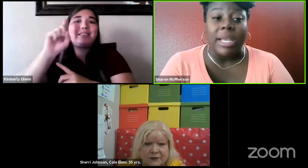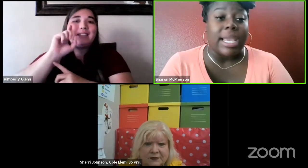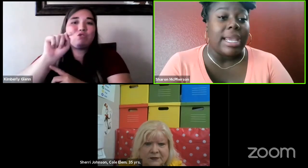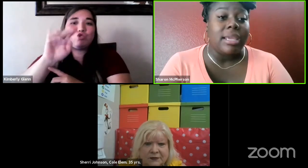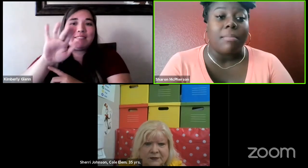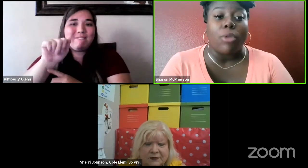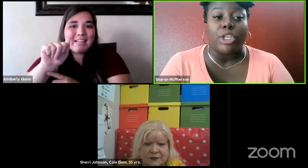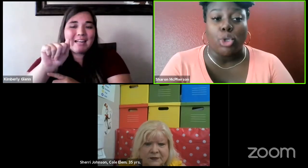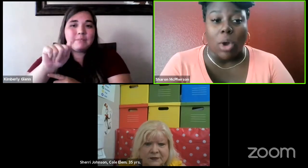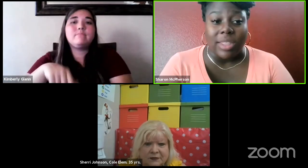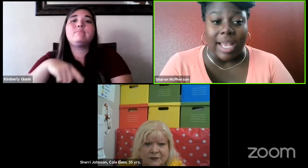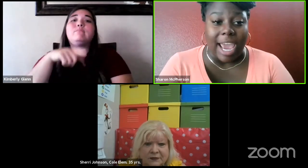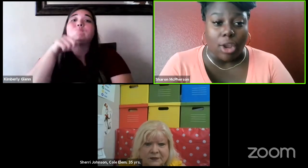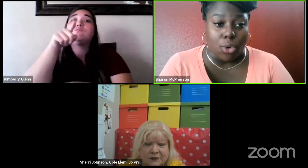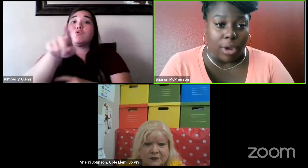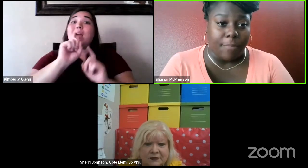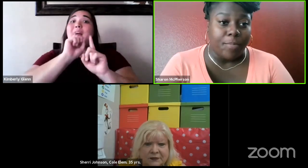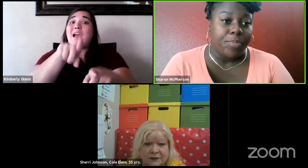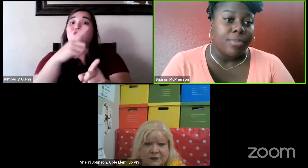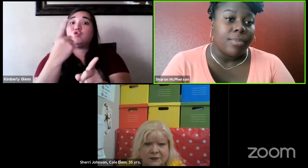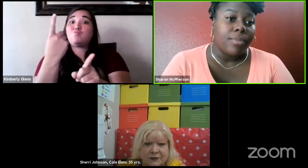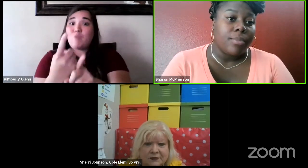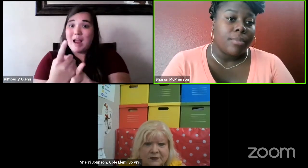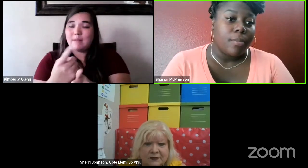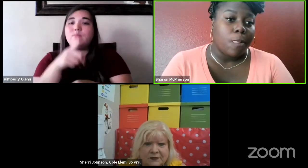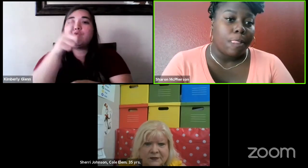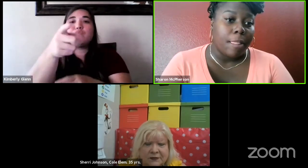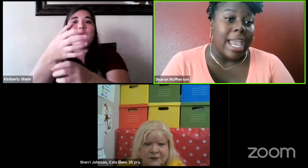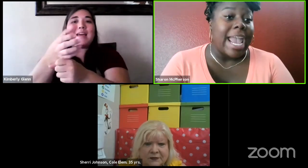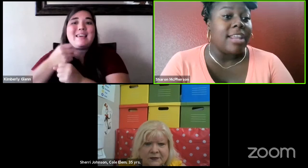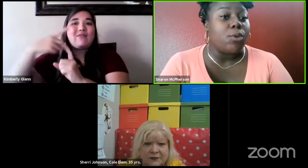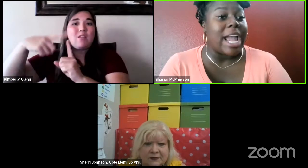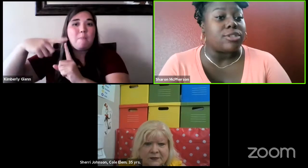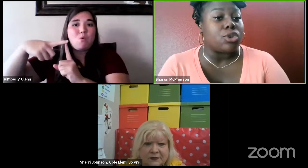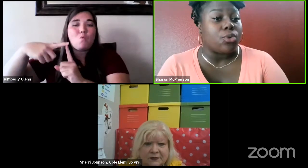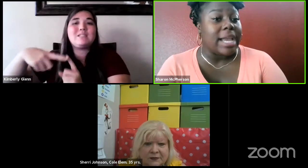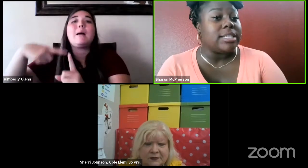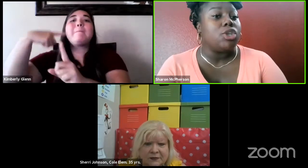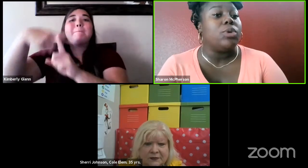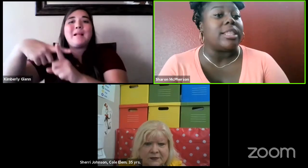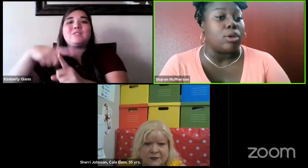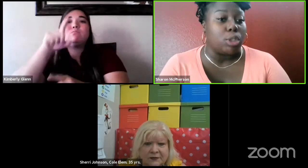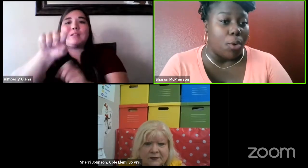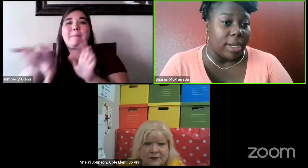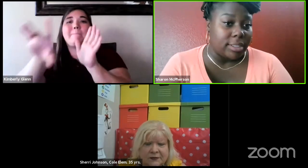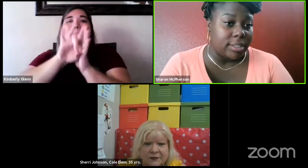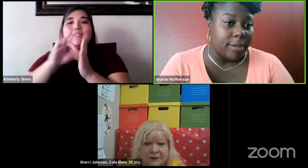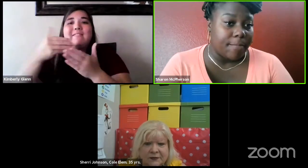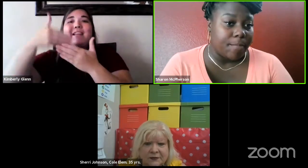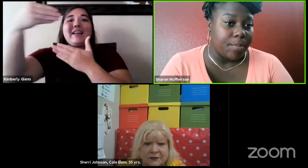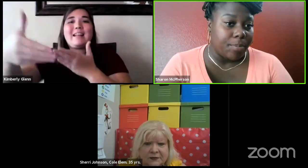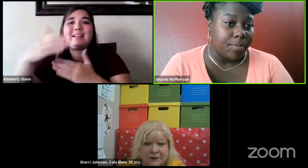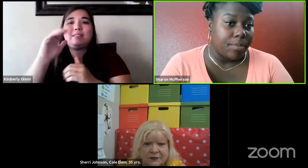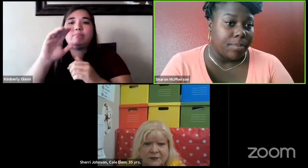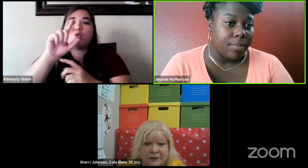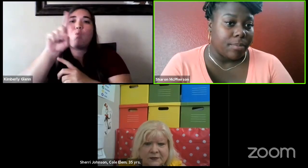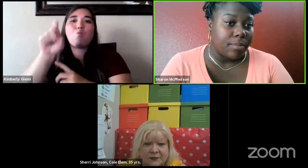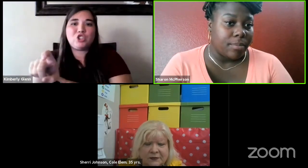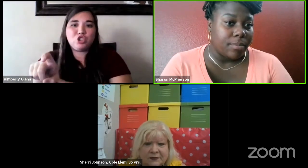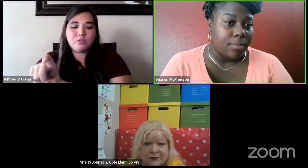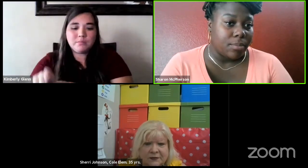You can pick any amount that you want in that category. And if you answer correct, you get those points.